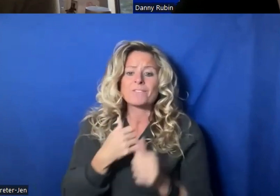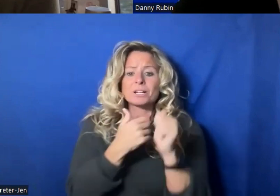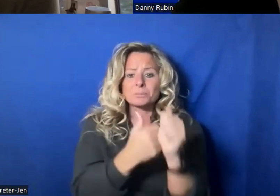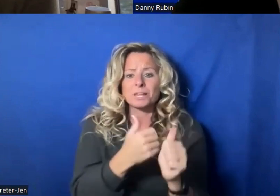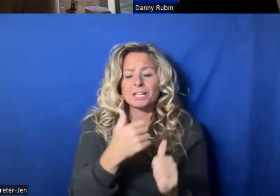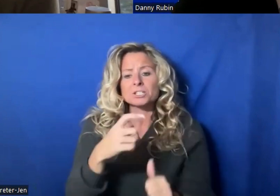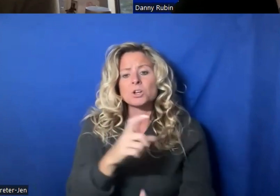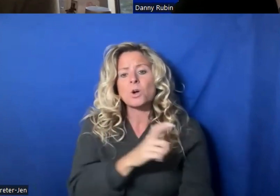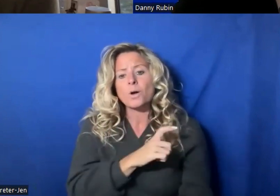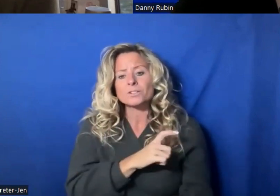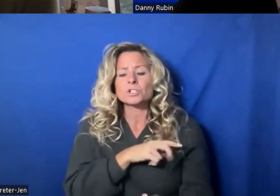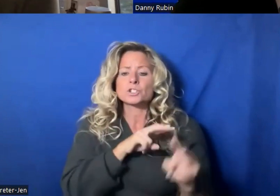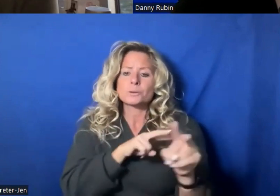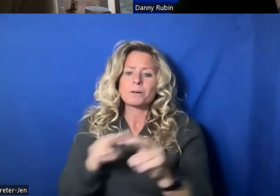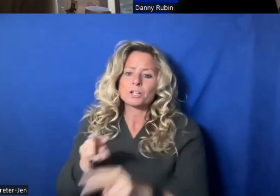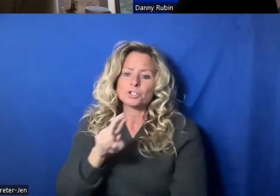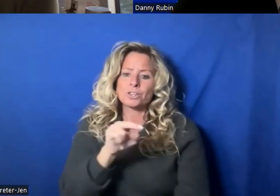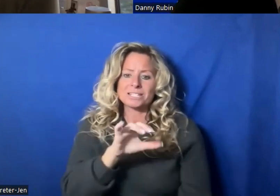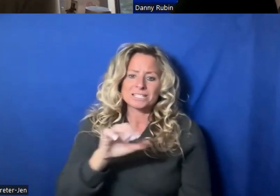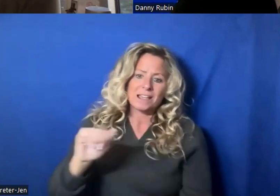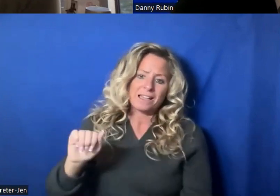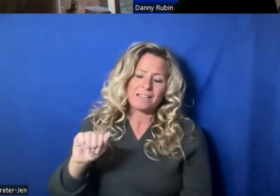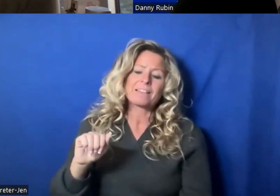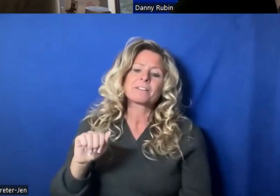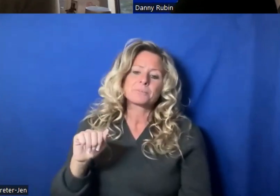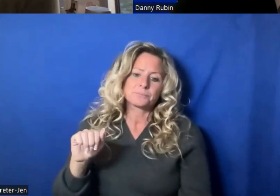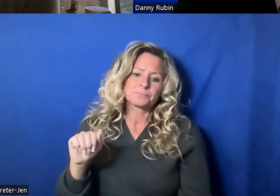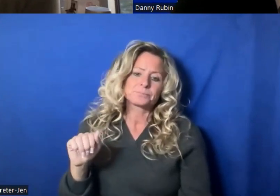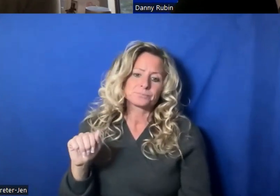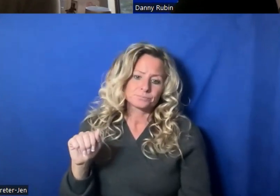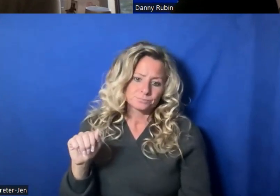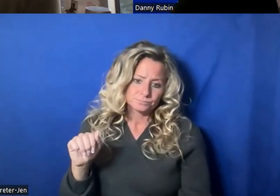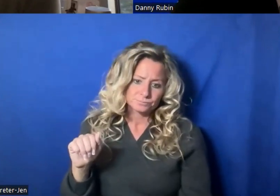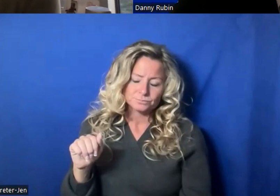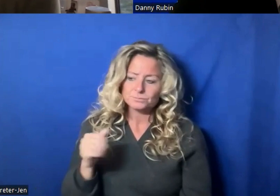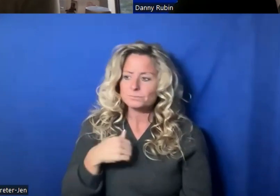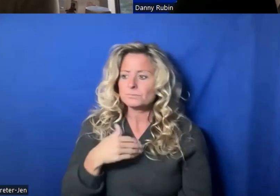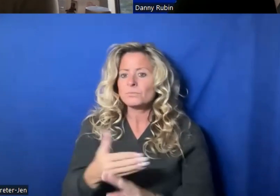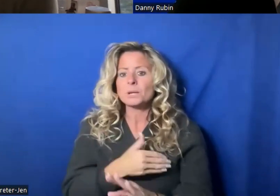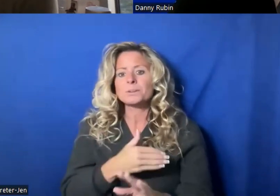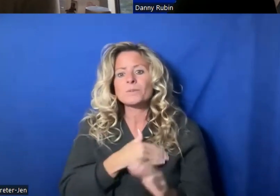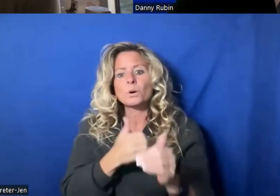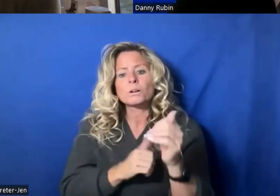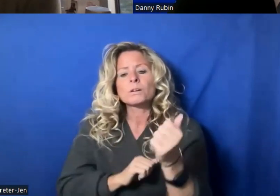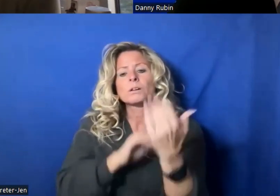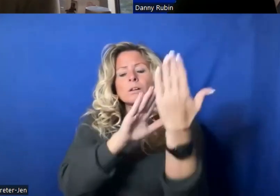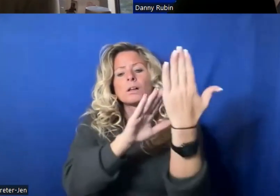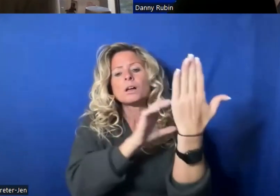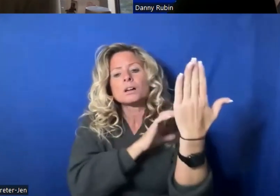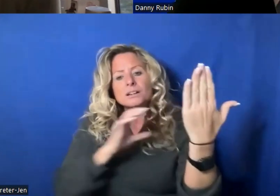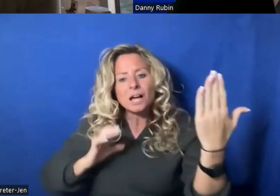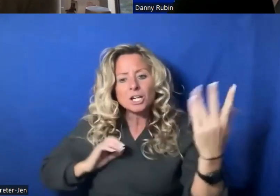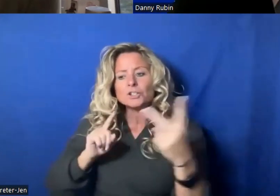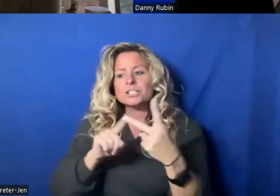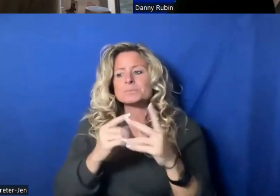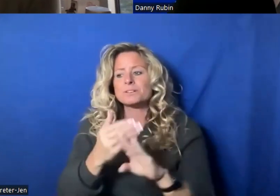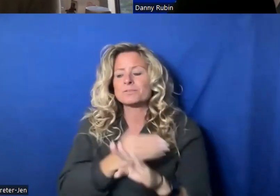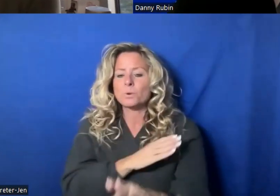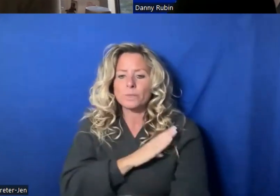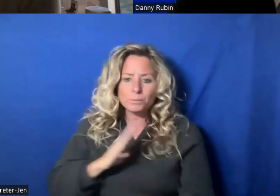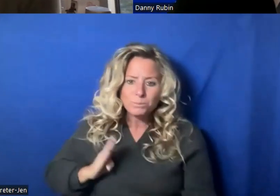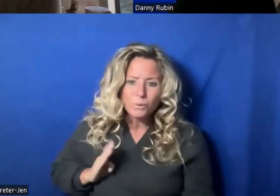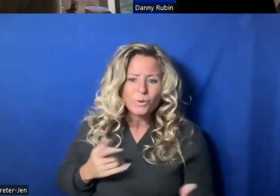is to monitor the NCAA and what's going before Congress, what's going before the boards. So right